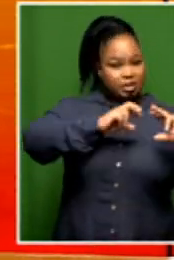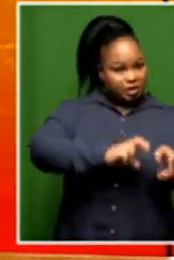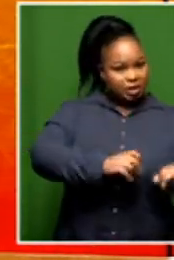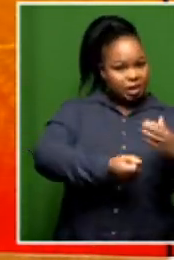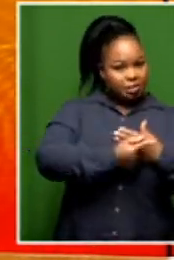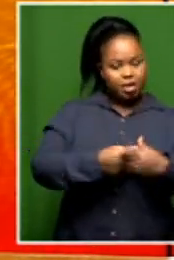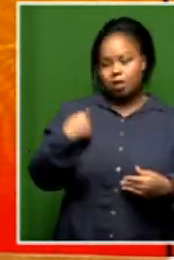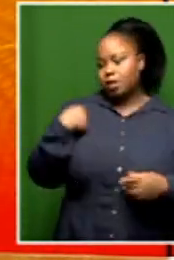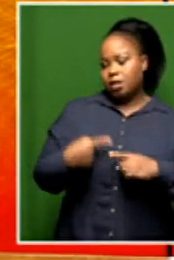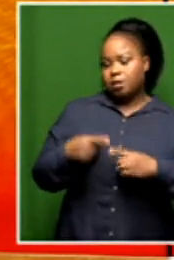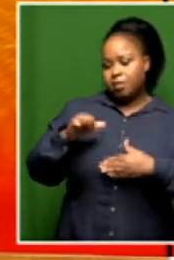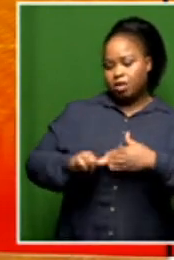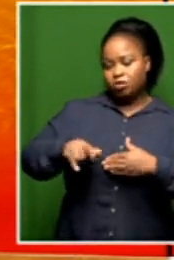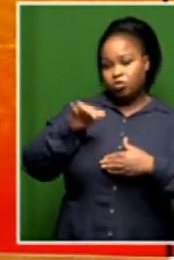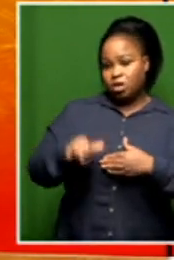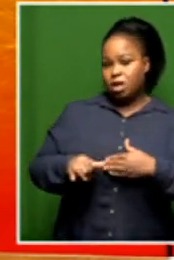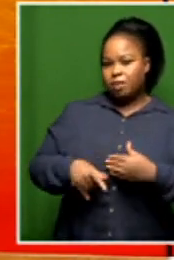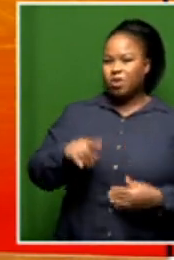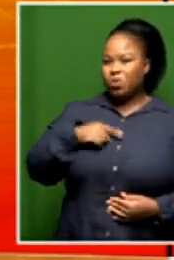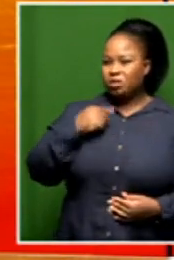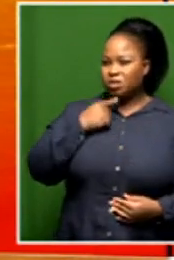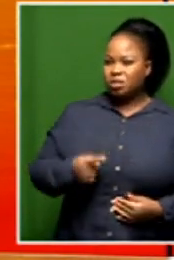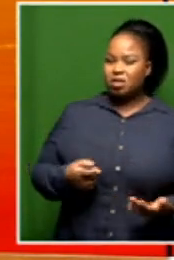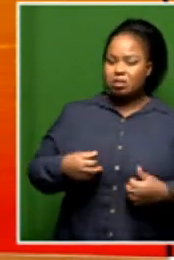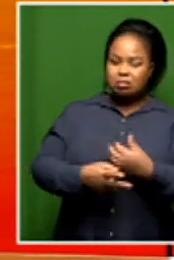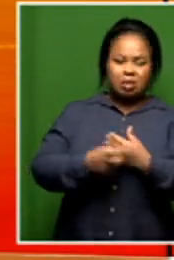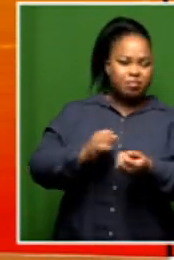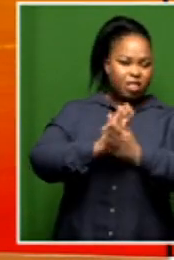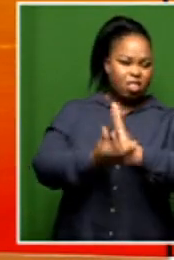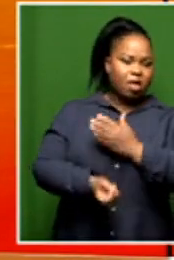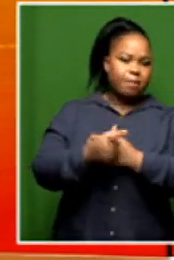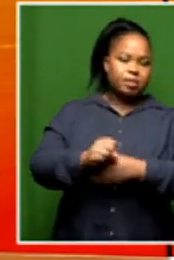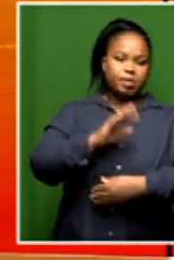during July uprisings that was characterized by rampant looting in South Africa.